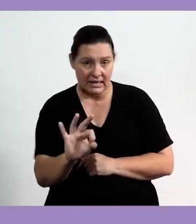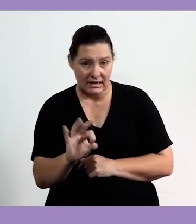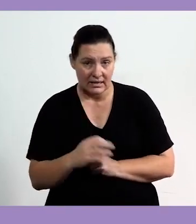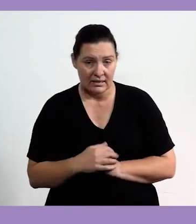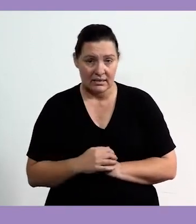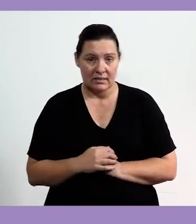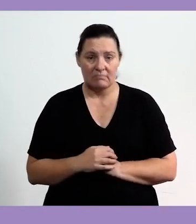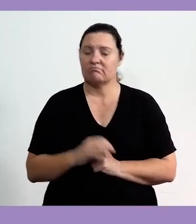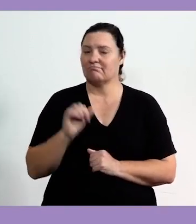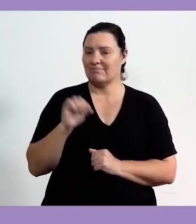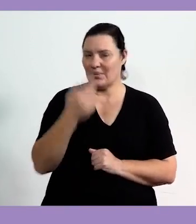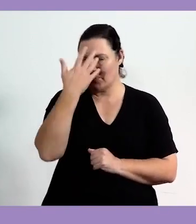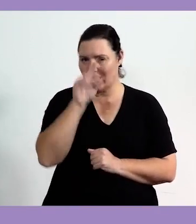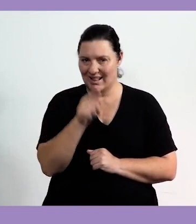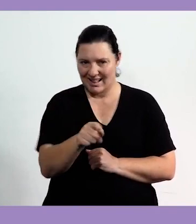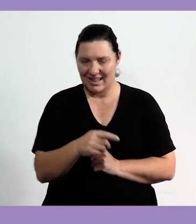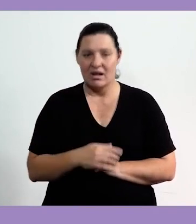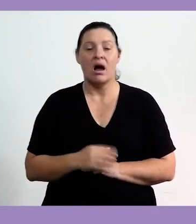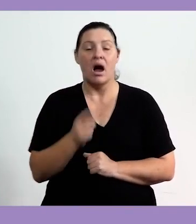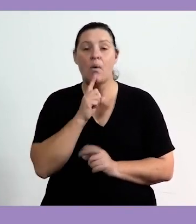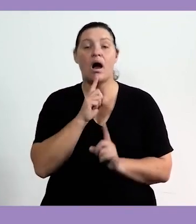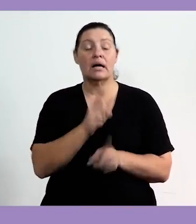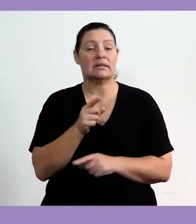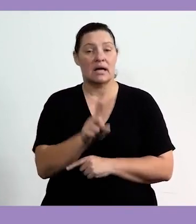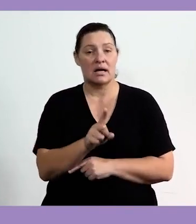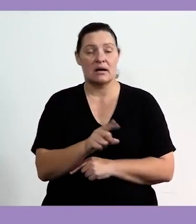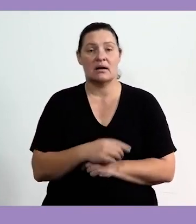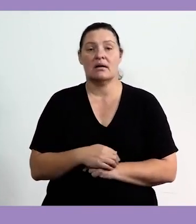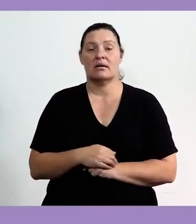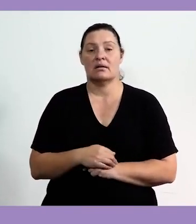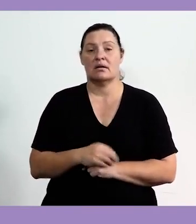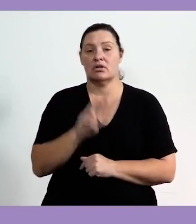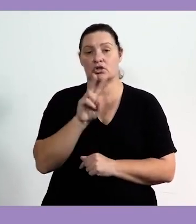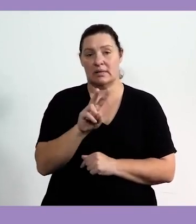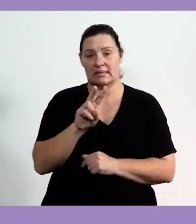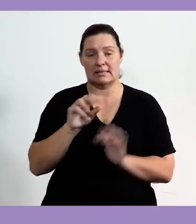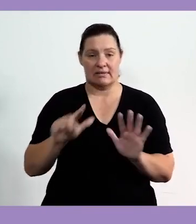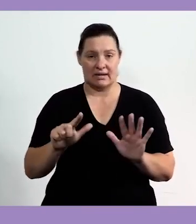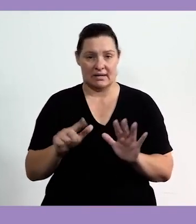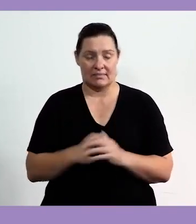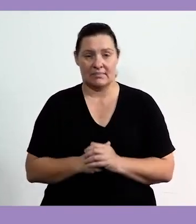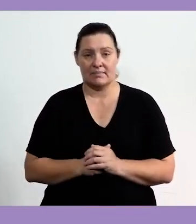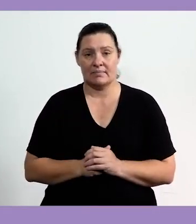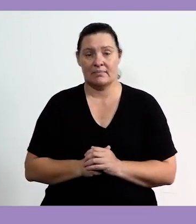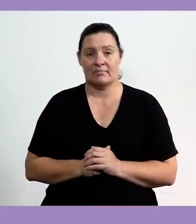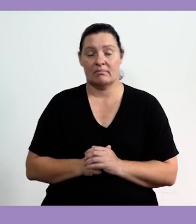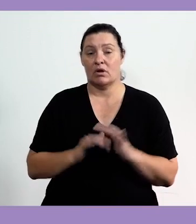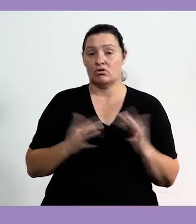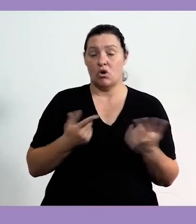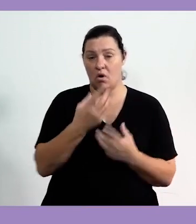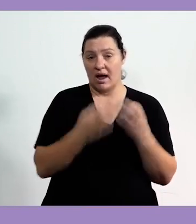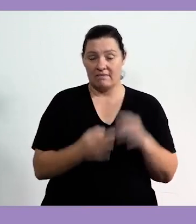3 to the exponent 3? Yes, you are correct. Our answer there is going to be